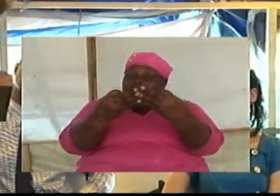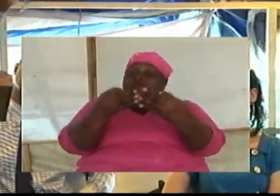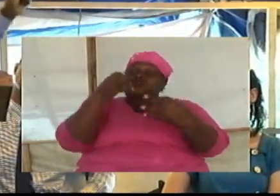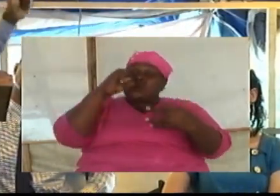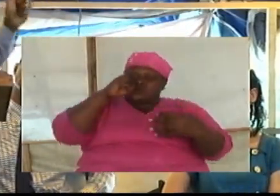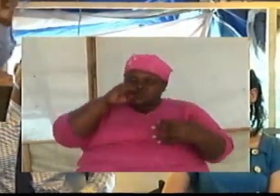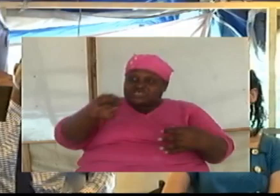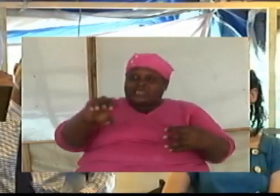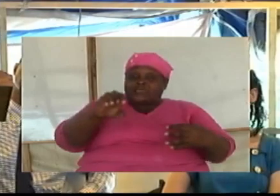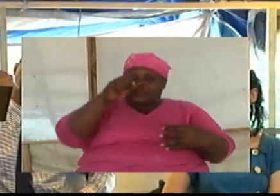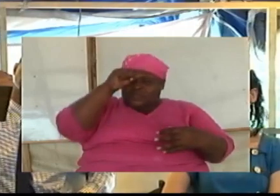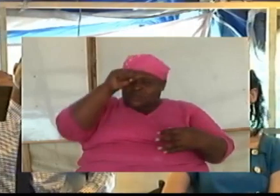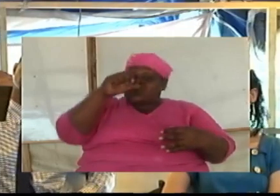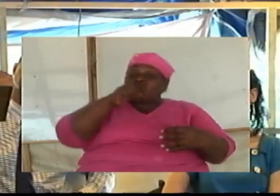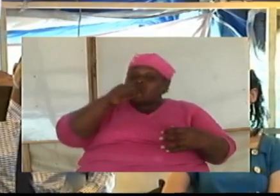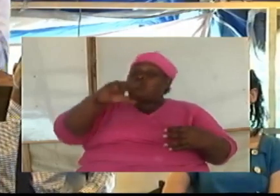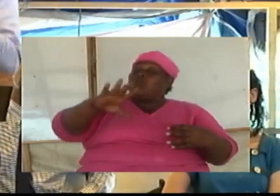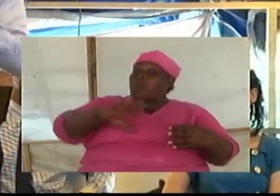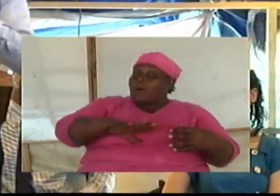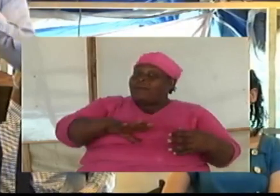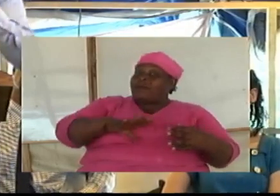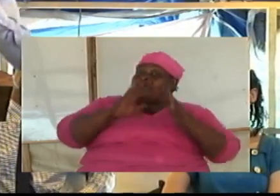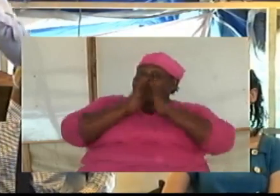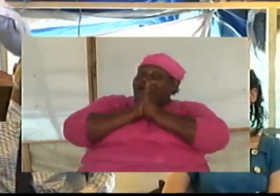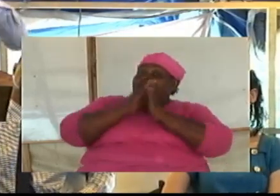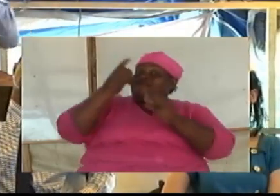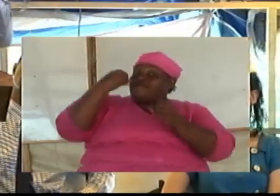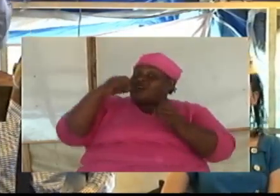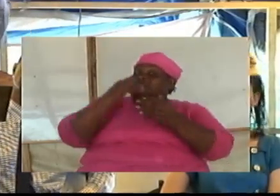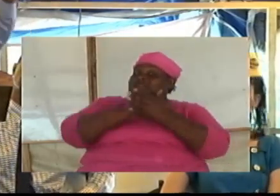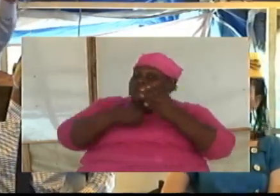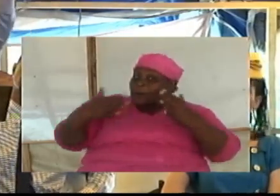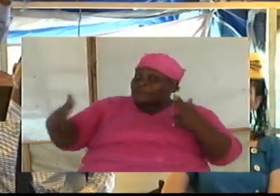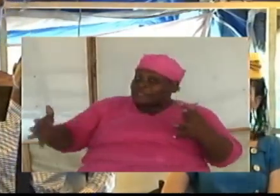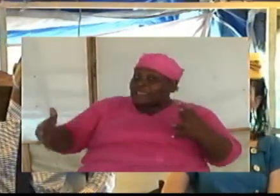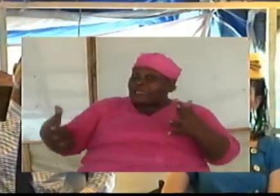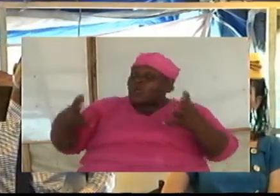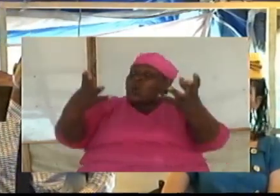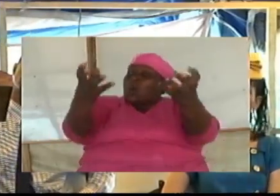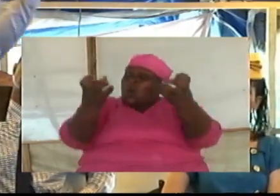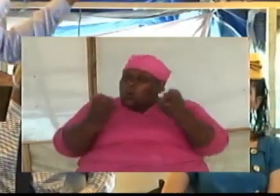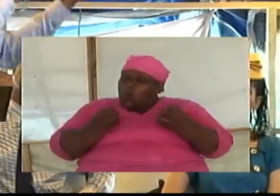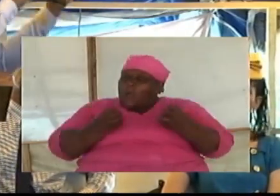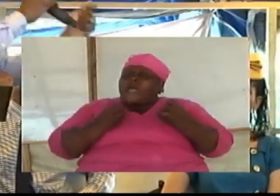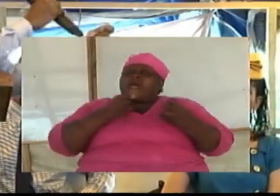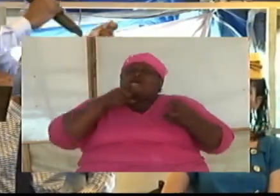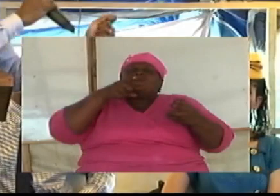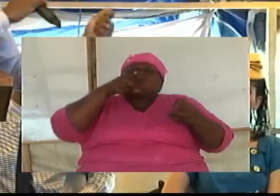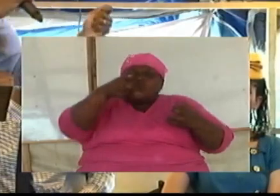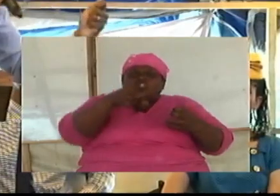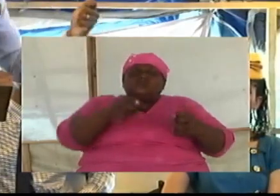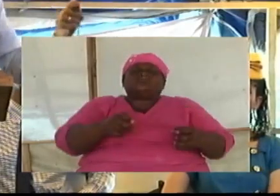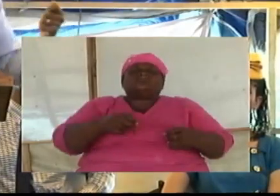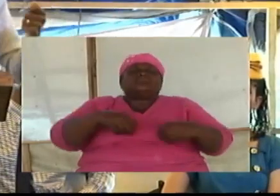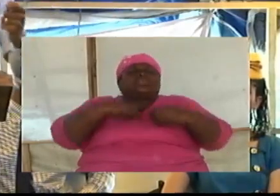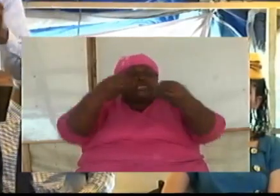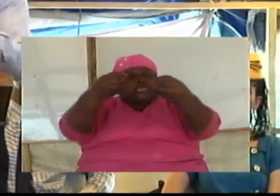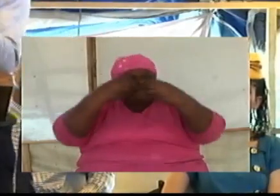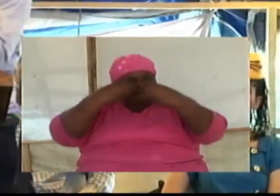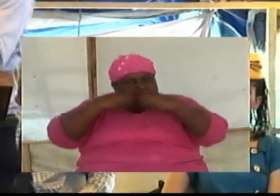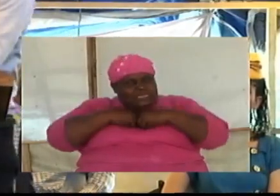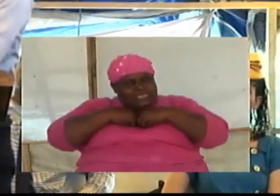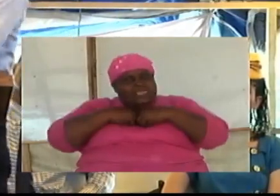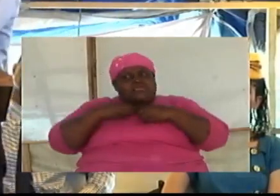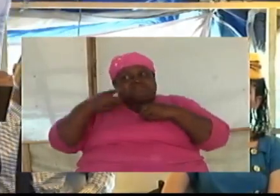for something that stood out to me. She said, I want you to give me a true token. The